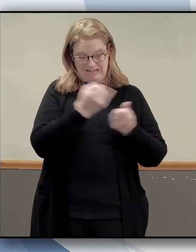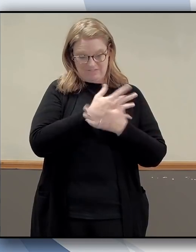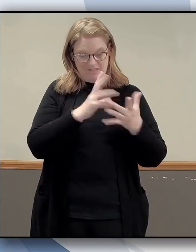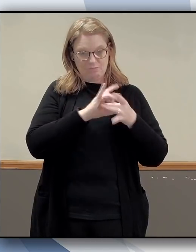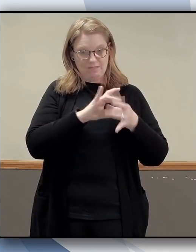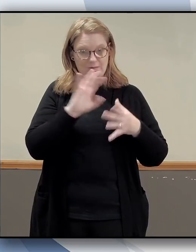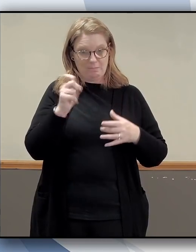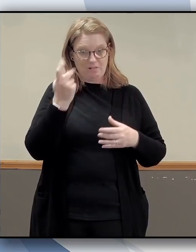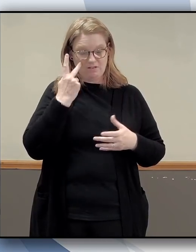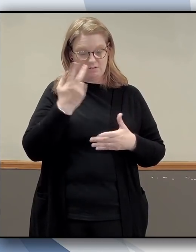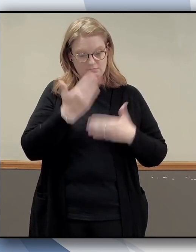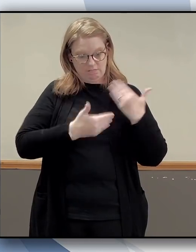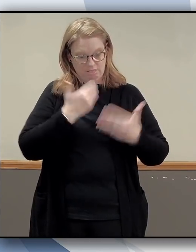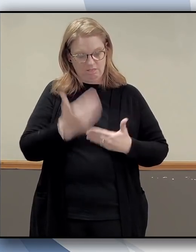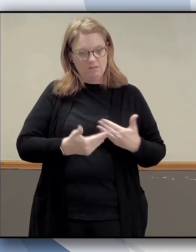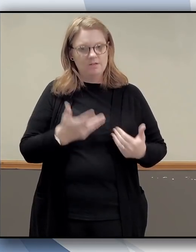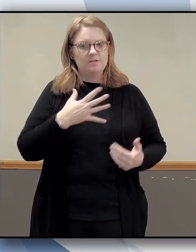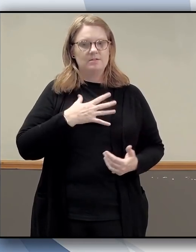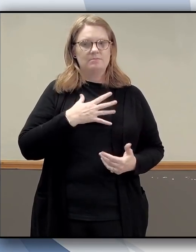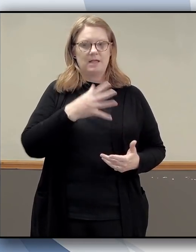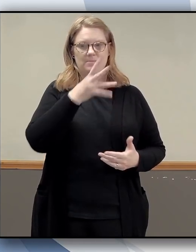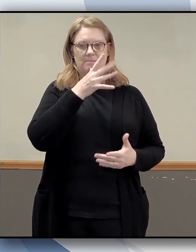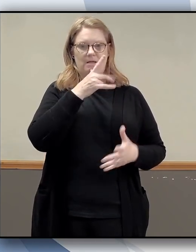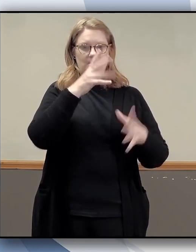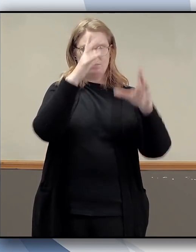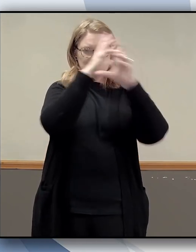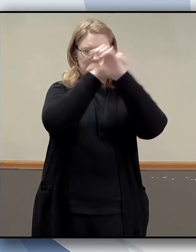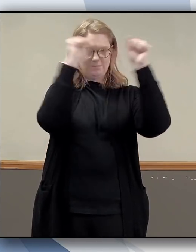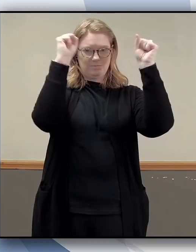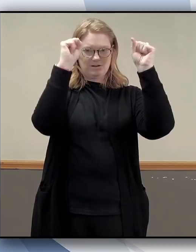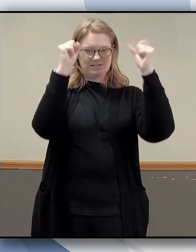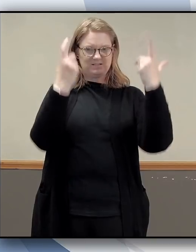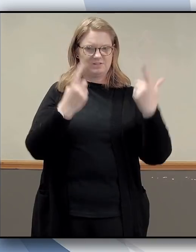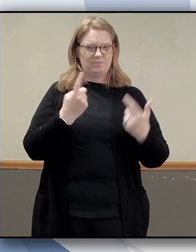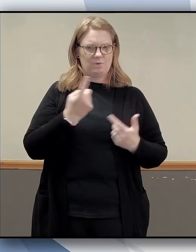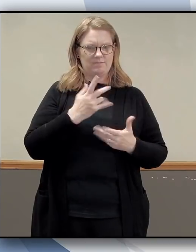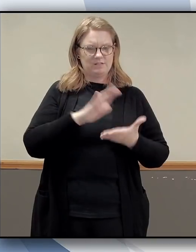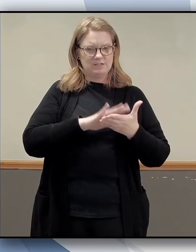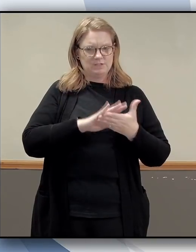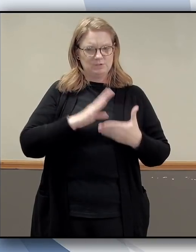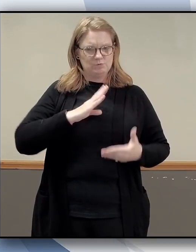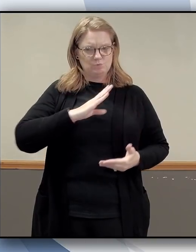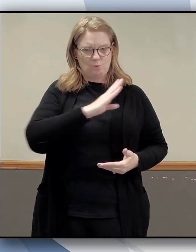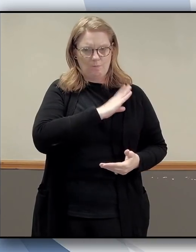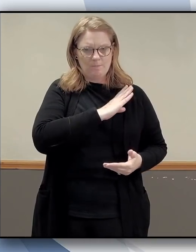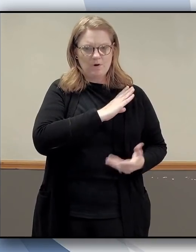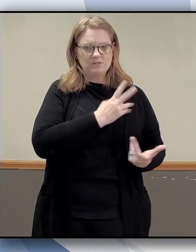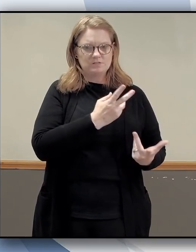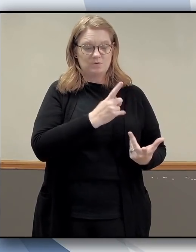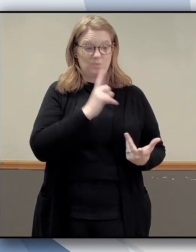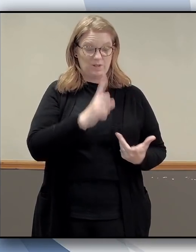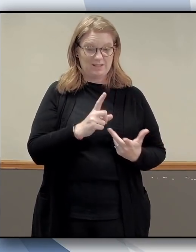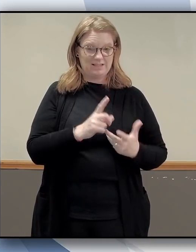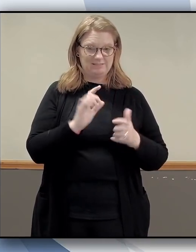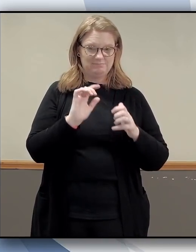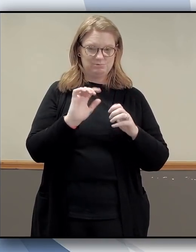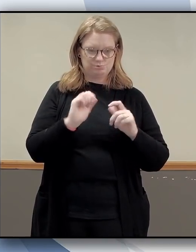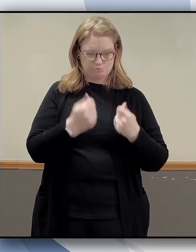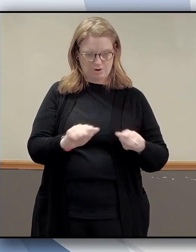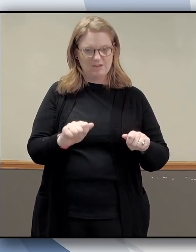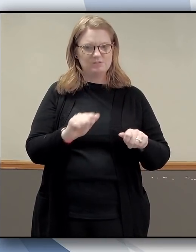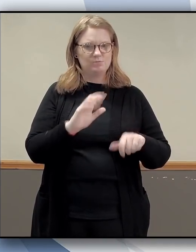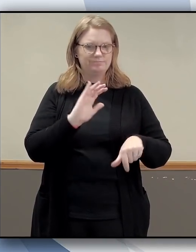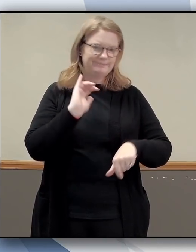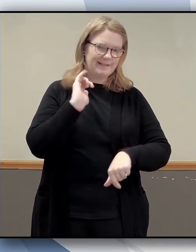politics going through that. My mom was the president of the one of those school boards, and so I know how difficult it can be, but I